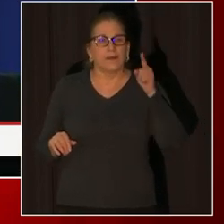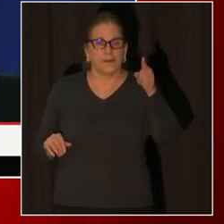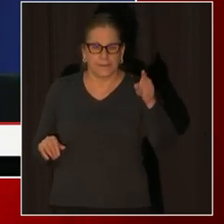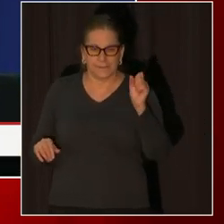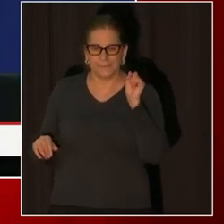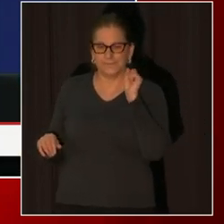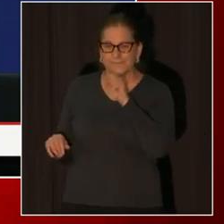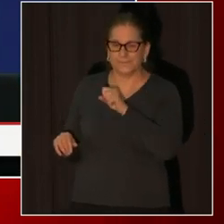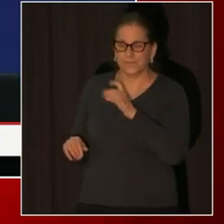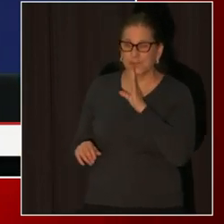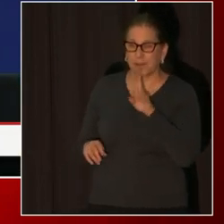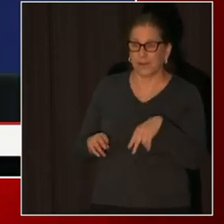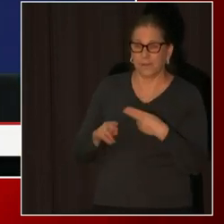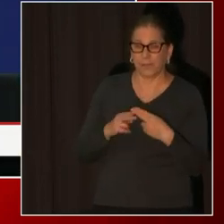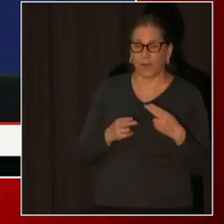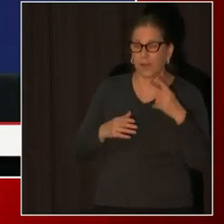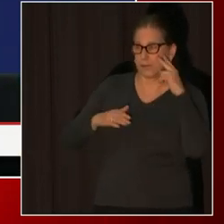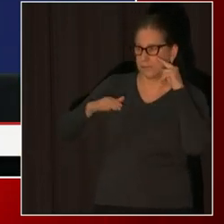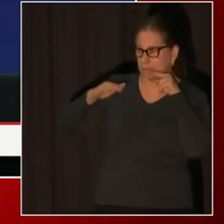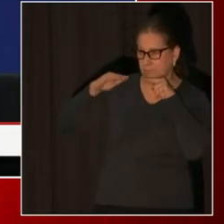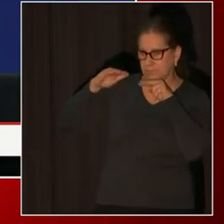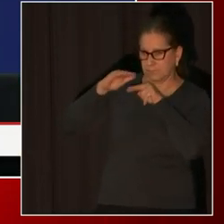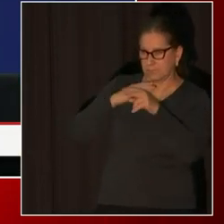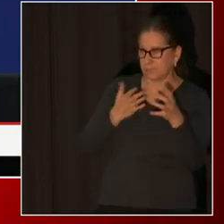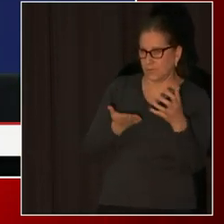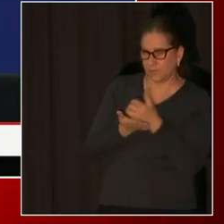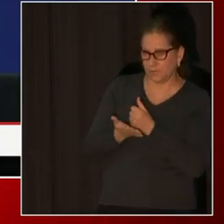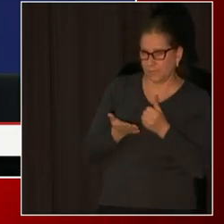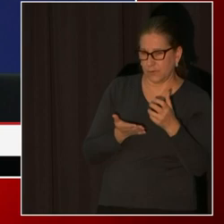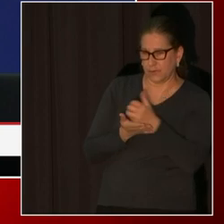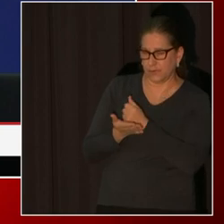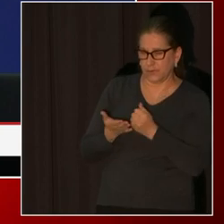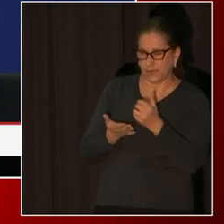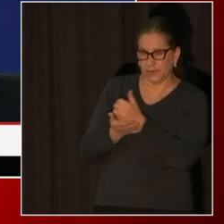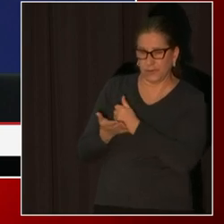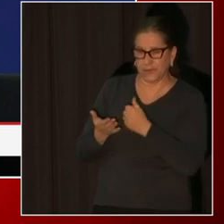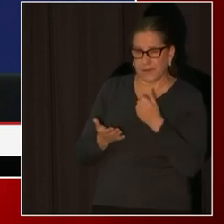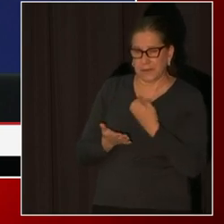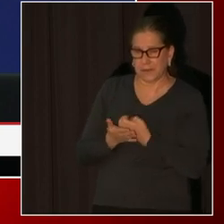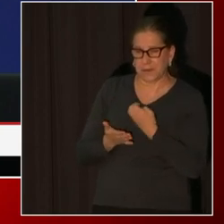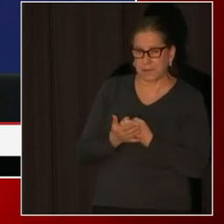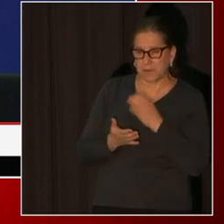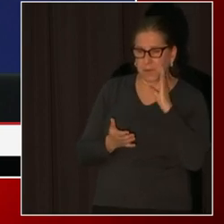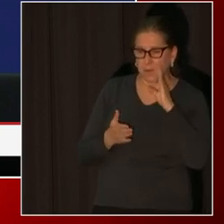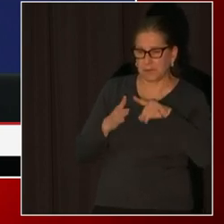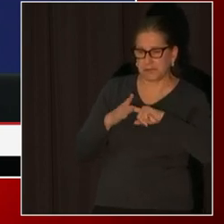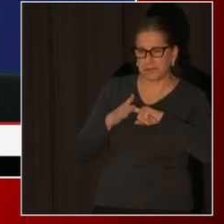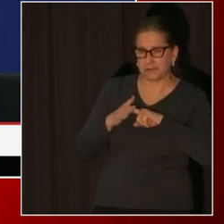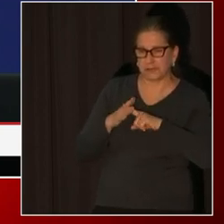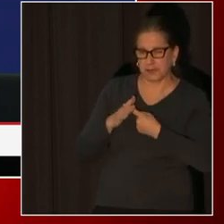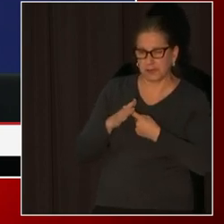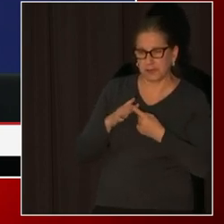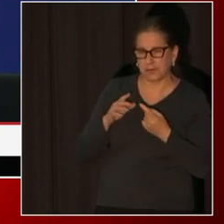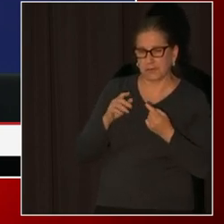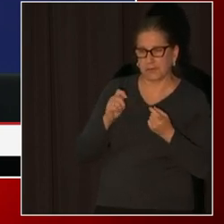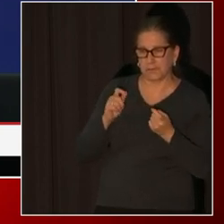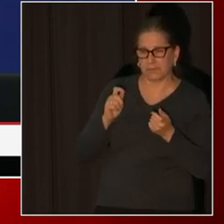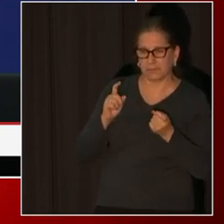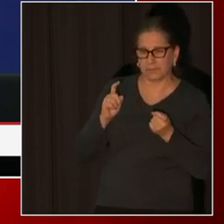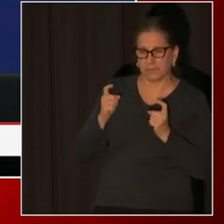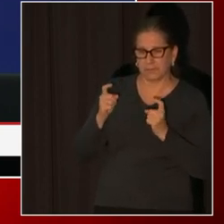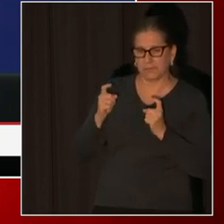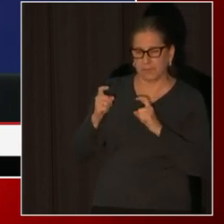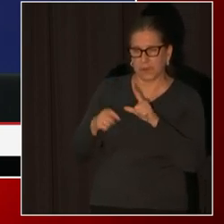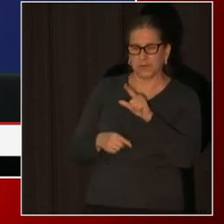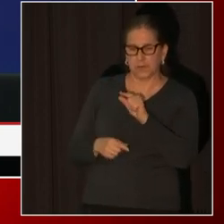the economy beginning to turn around in 2021 and really not getting to a strong recovery in 2022. So we have a U-shaped recovery. We